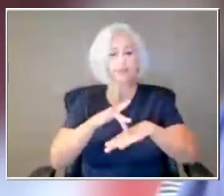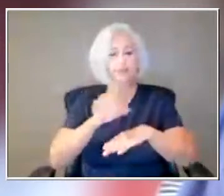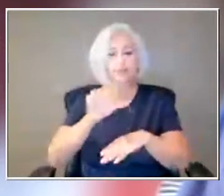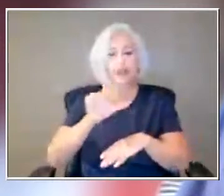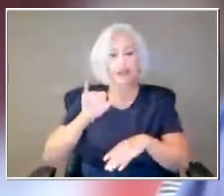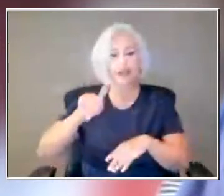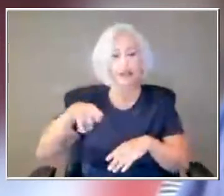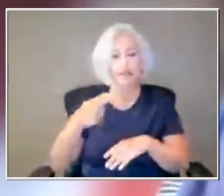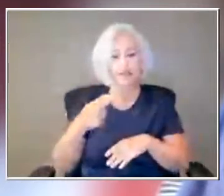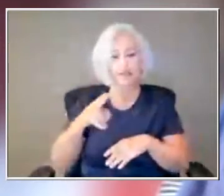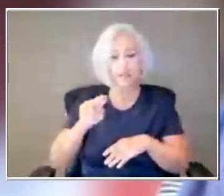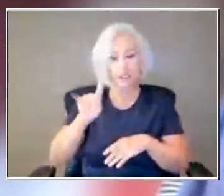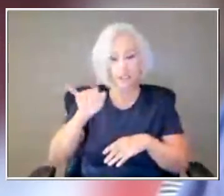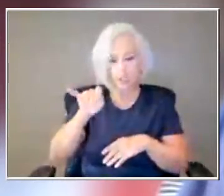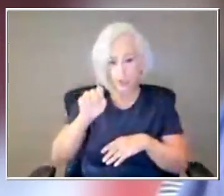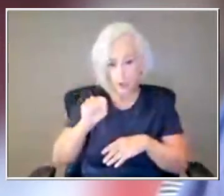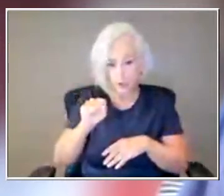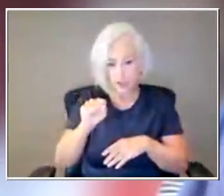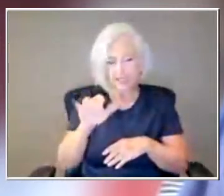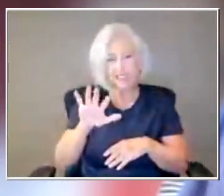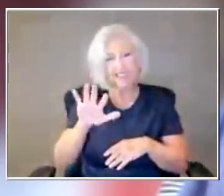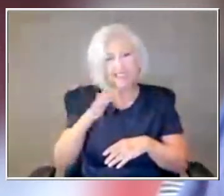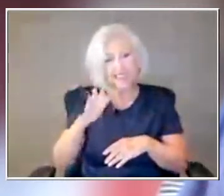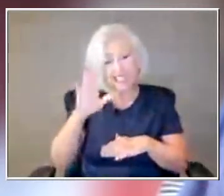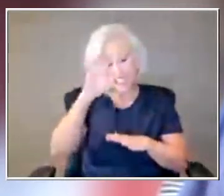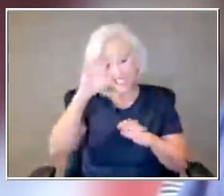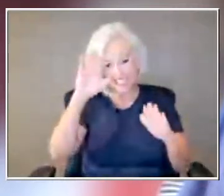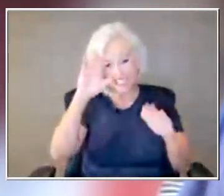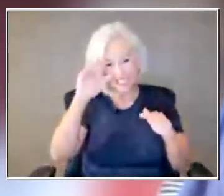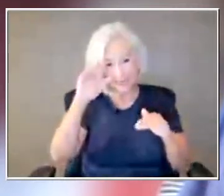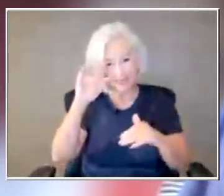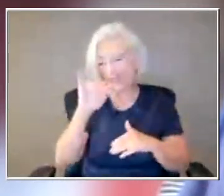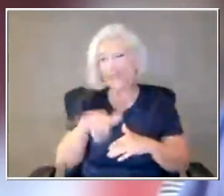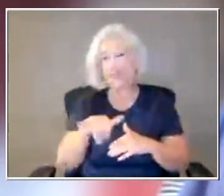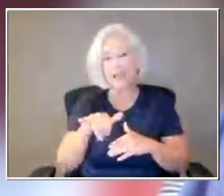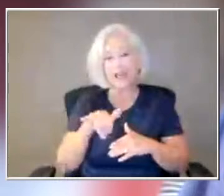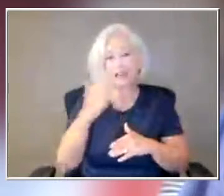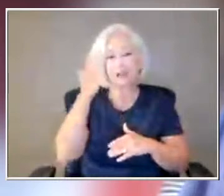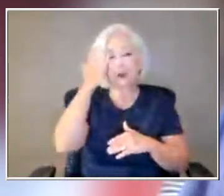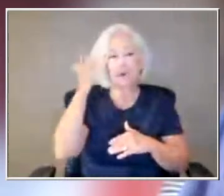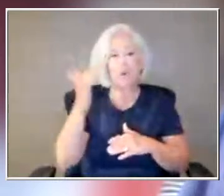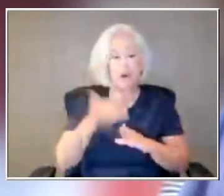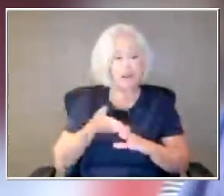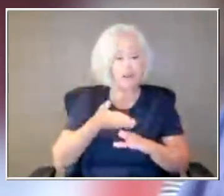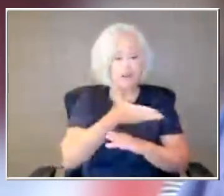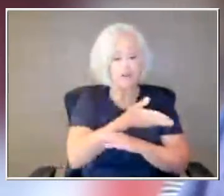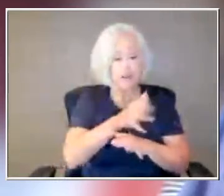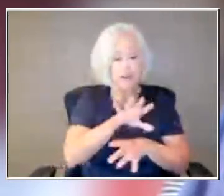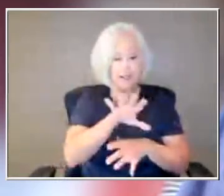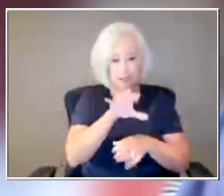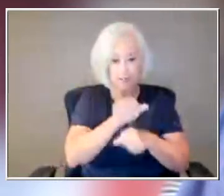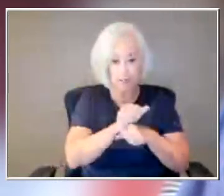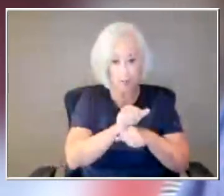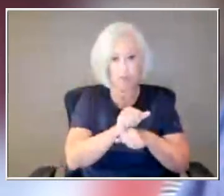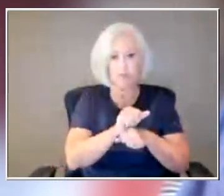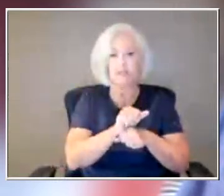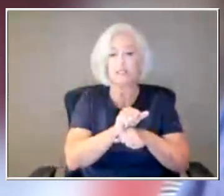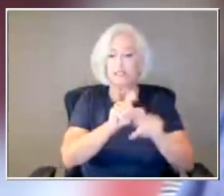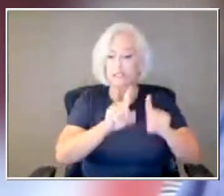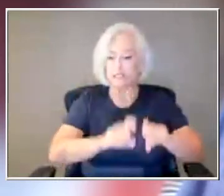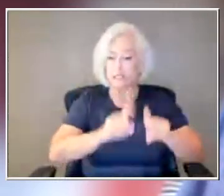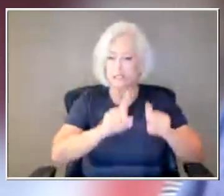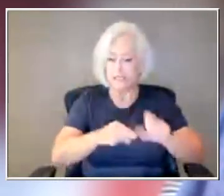I sort of expected it. My previous examinations indicated that there was